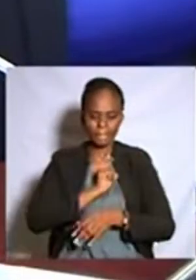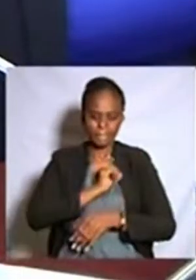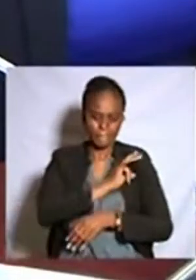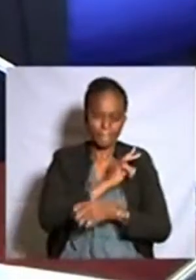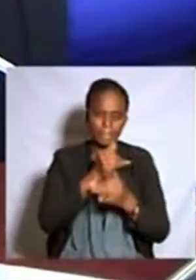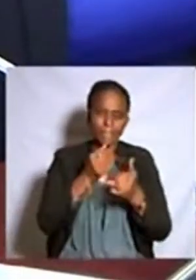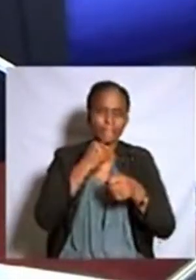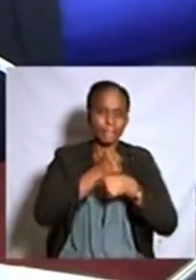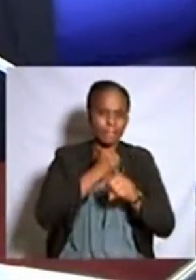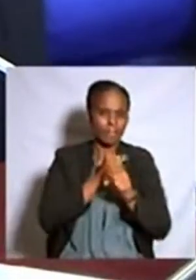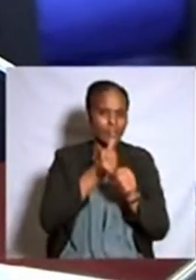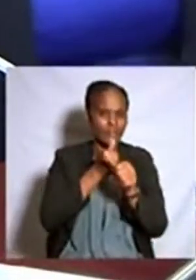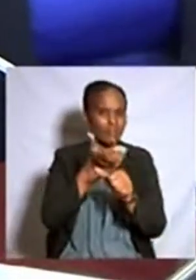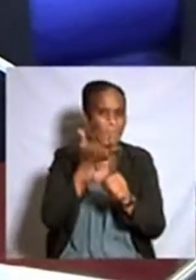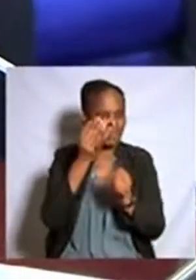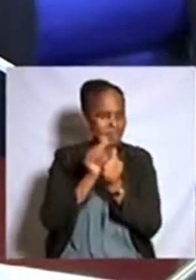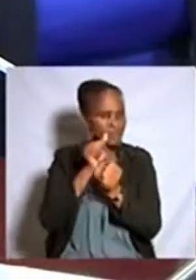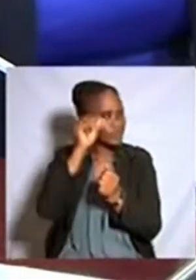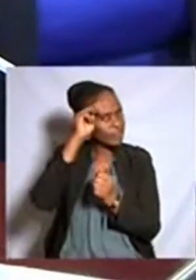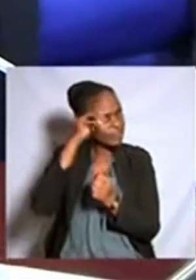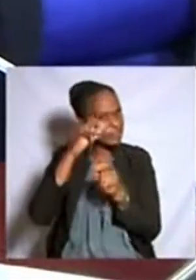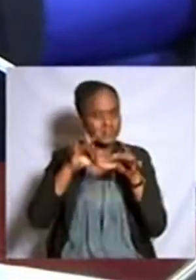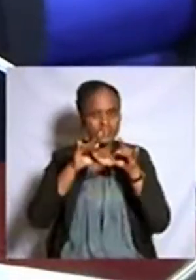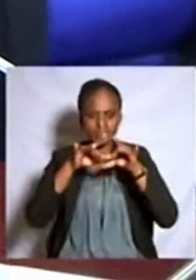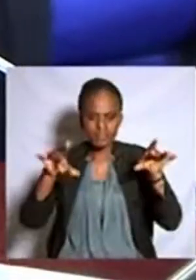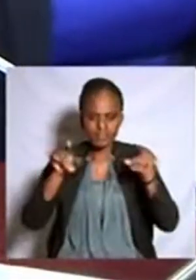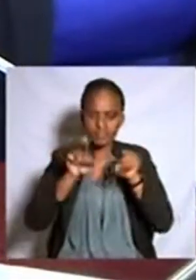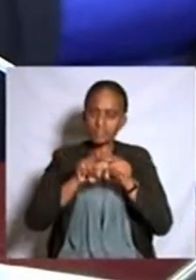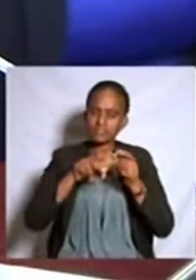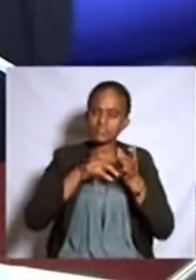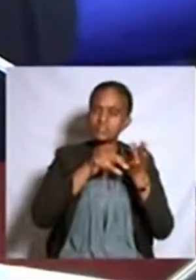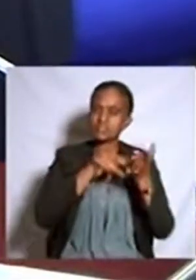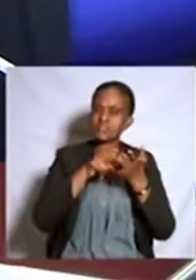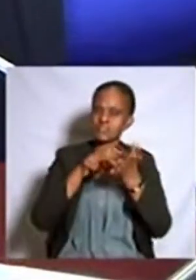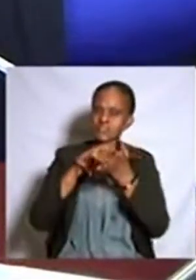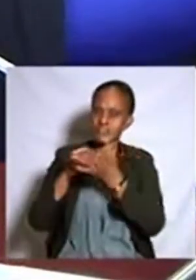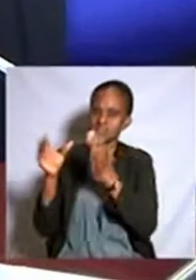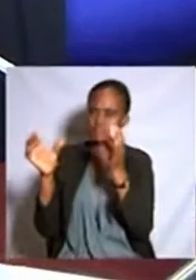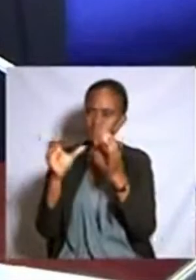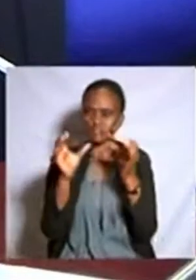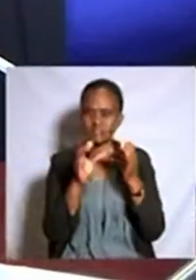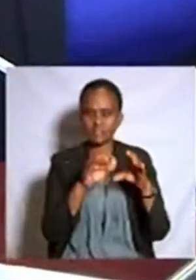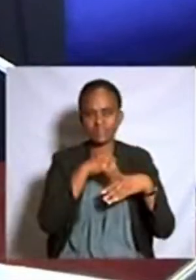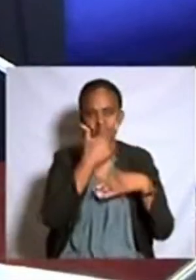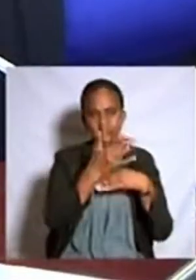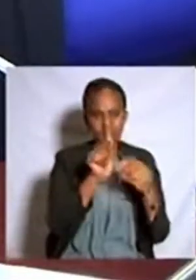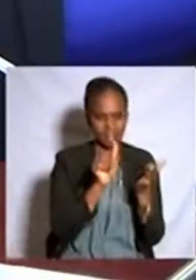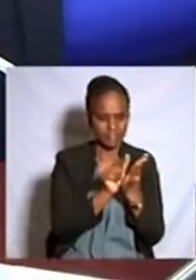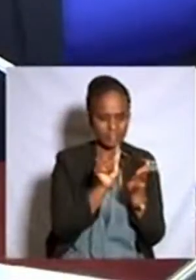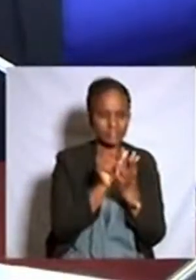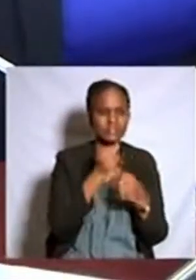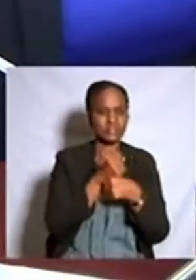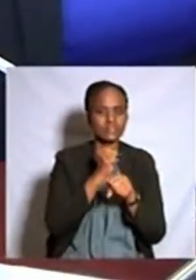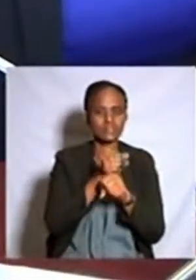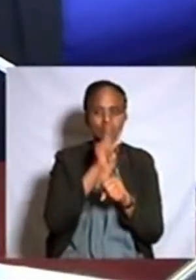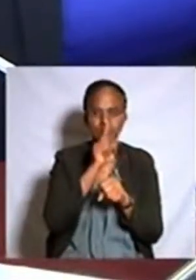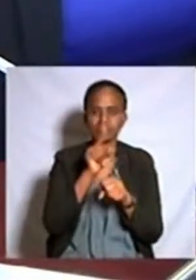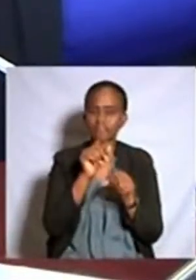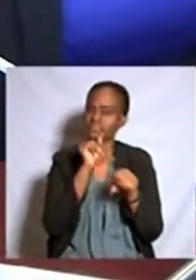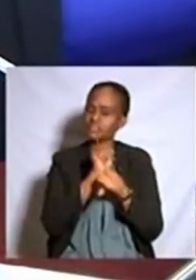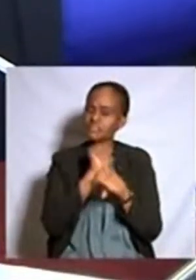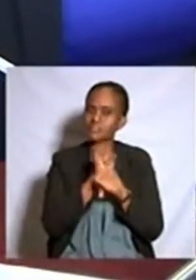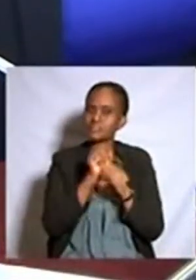making constant follow-up with the Ministry of Lands and traveling to councils outside Lusaka to ensure perfection